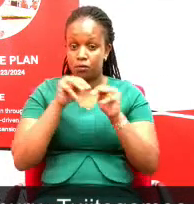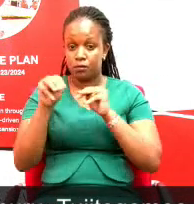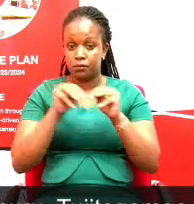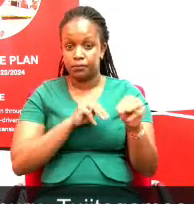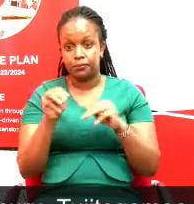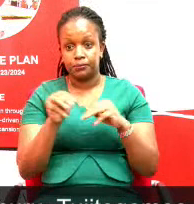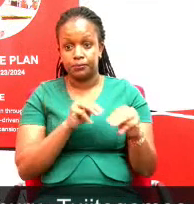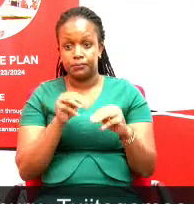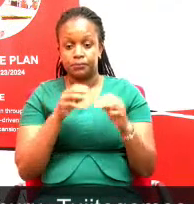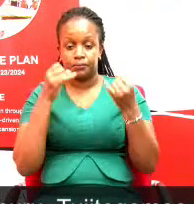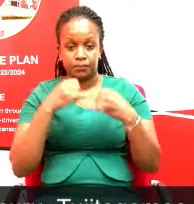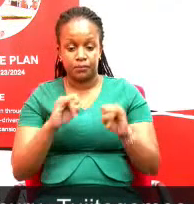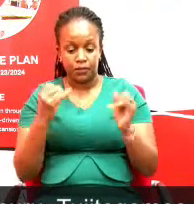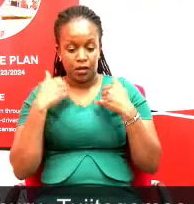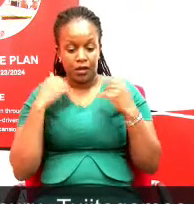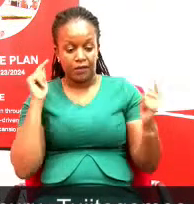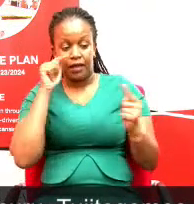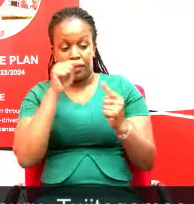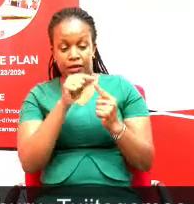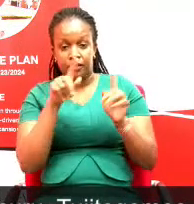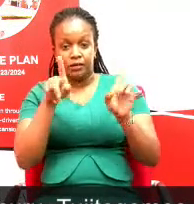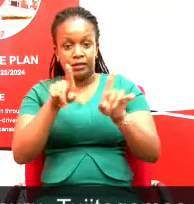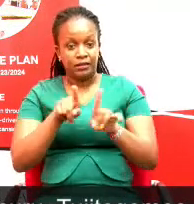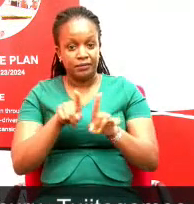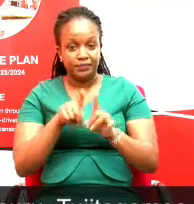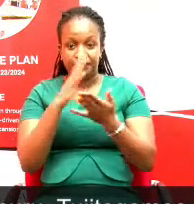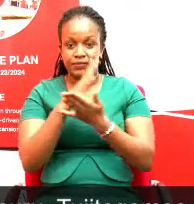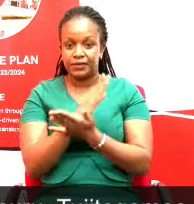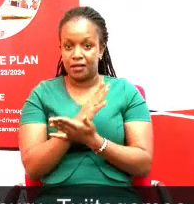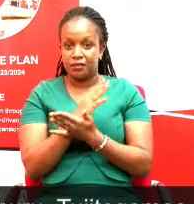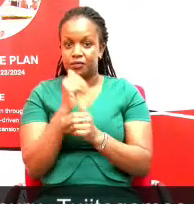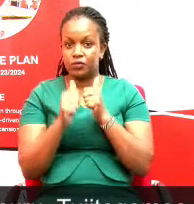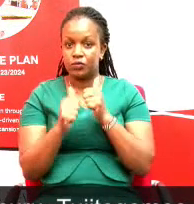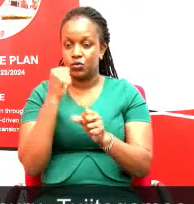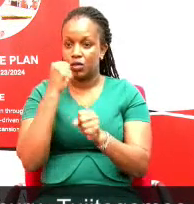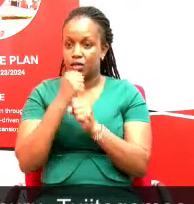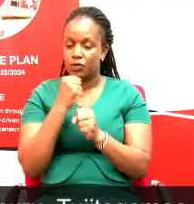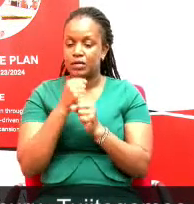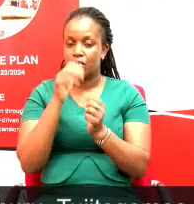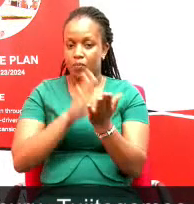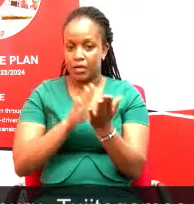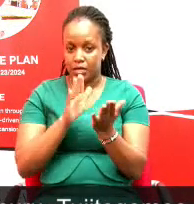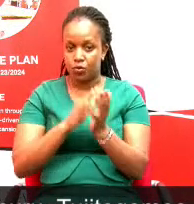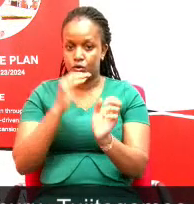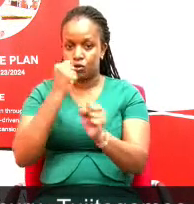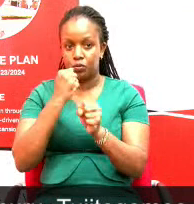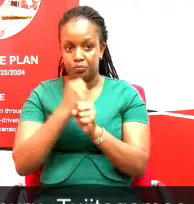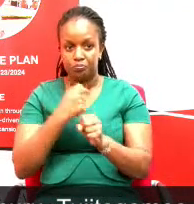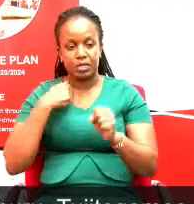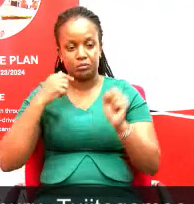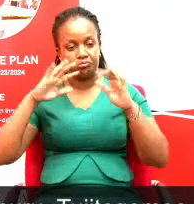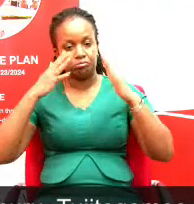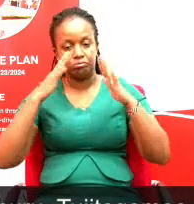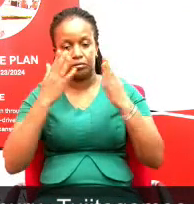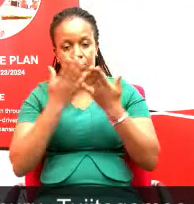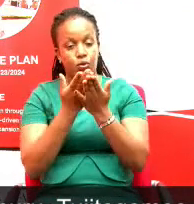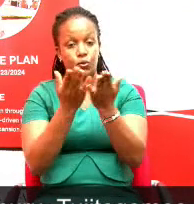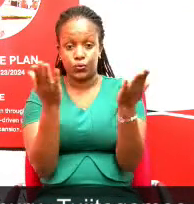even not only meet your targets, and in some cases surpass this target, was a commendable job. And I want to